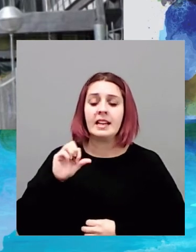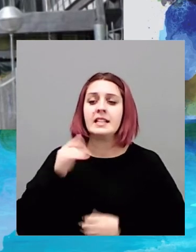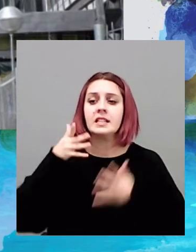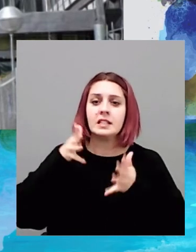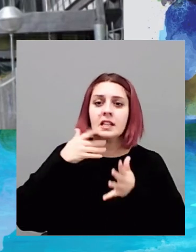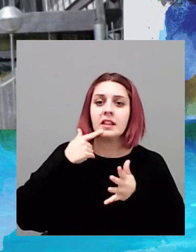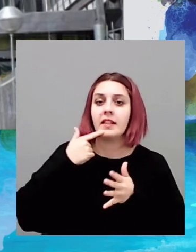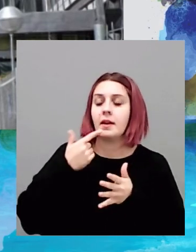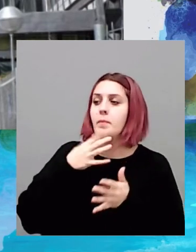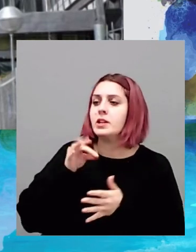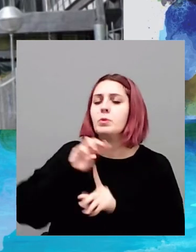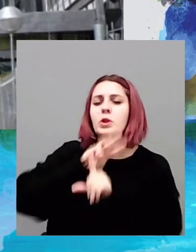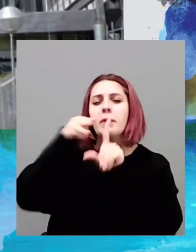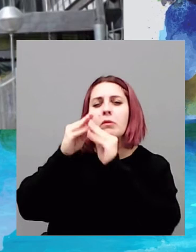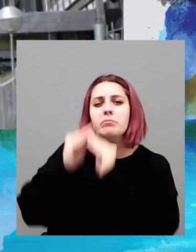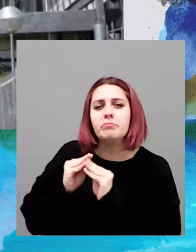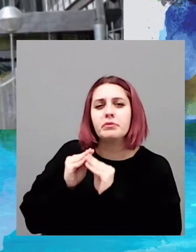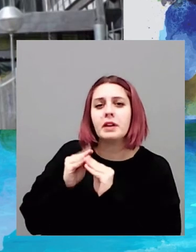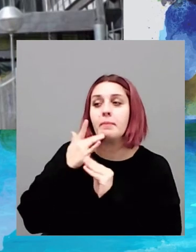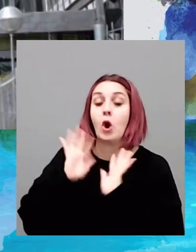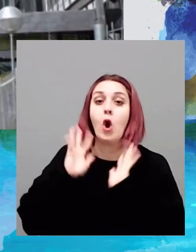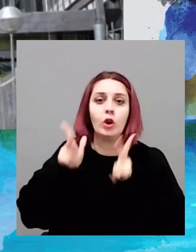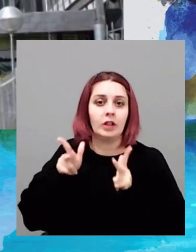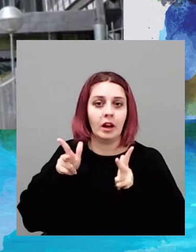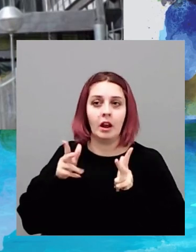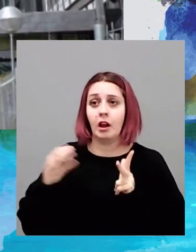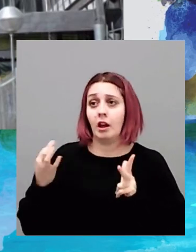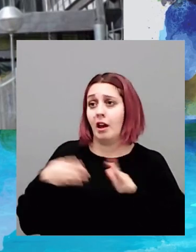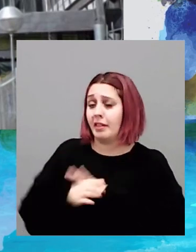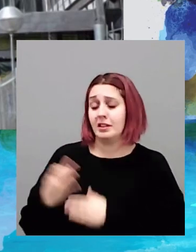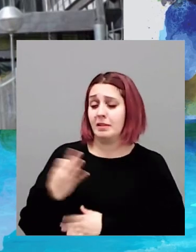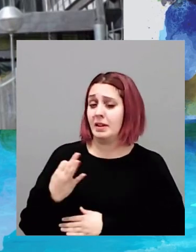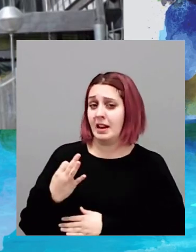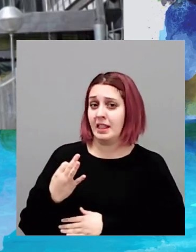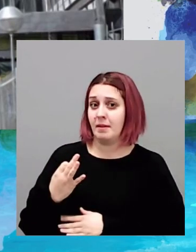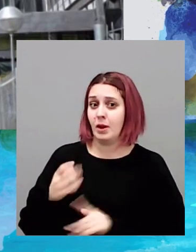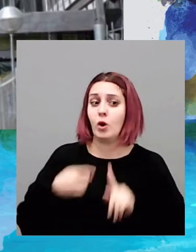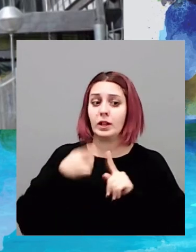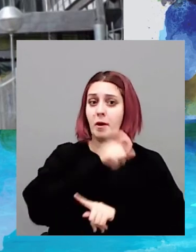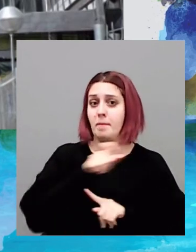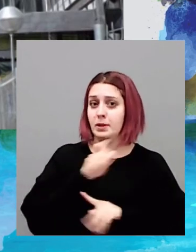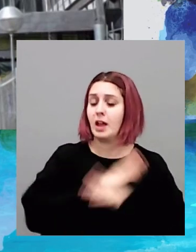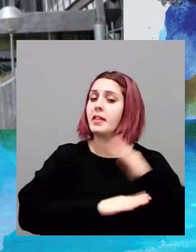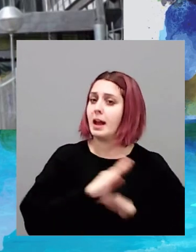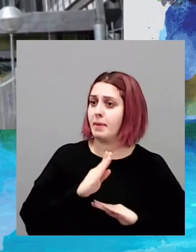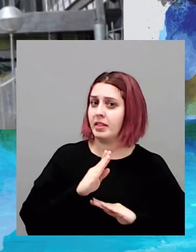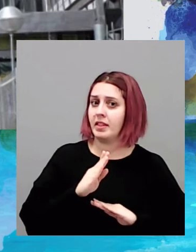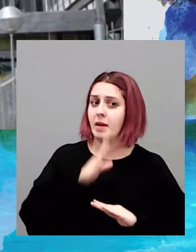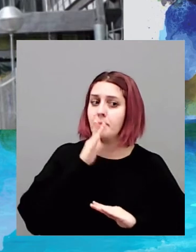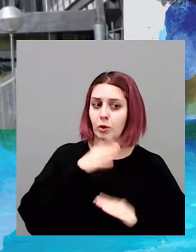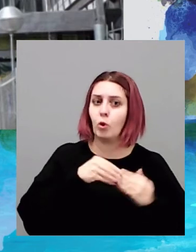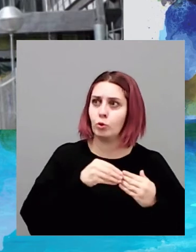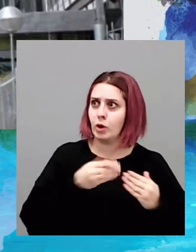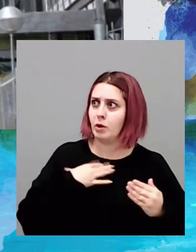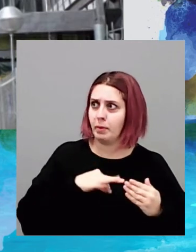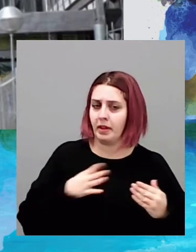For their customers, whoever they advise, if you make a website for your hotel, it needs to be accessible for people